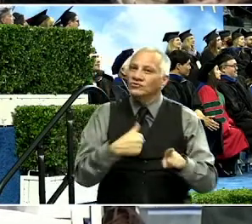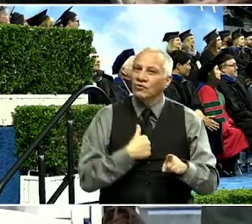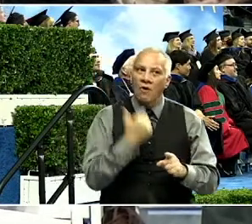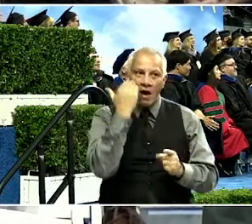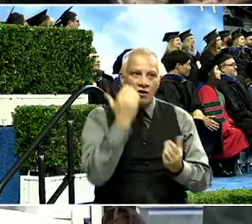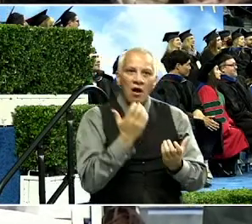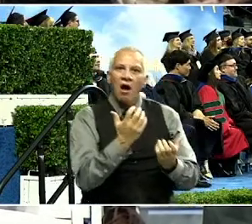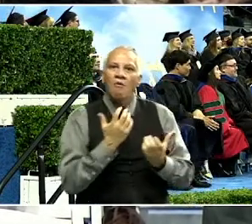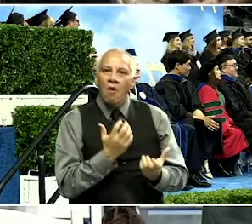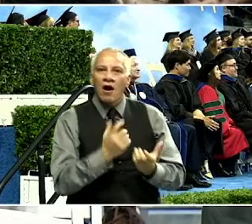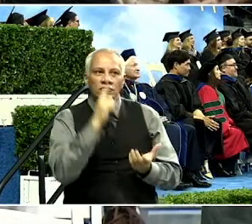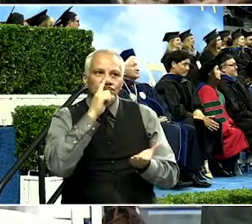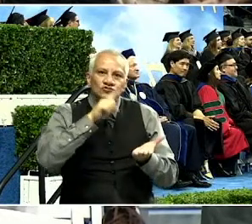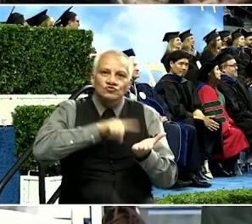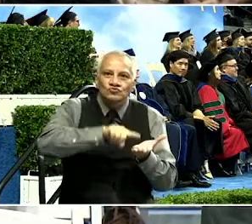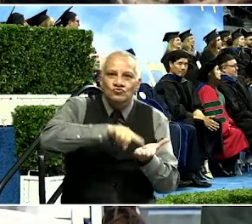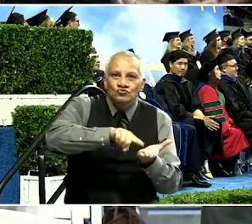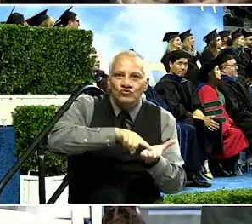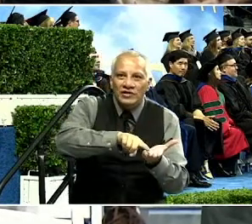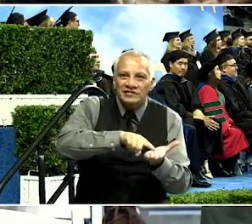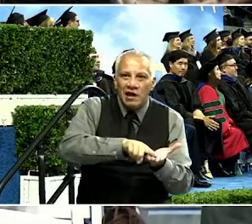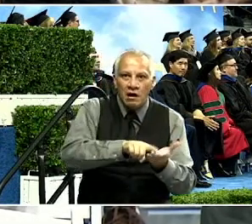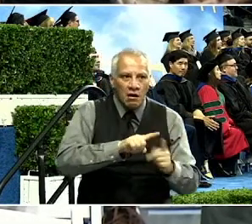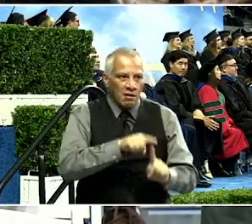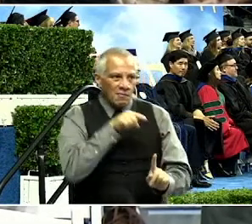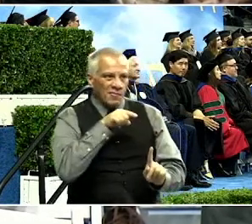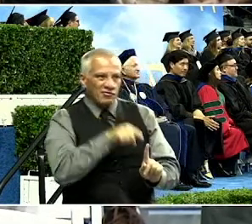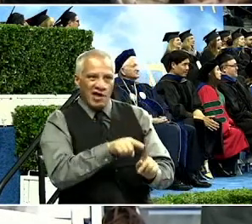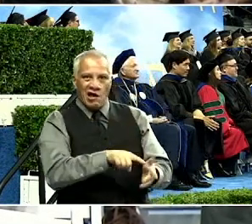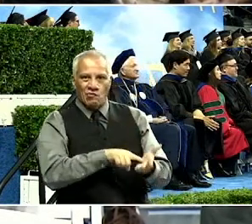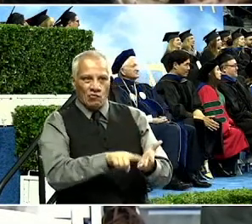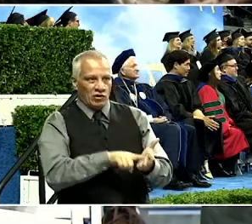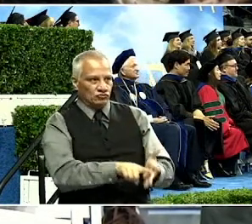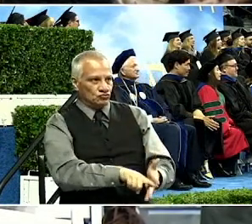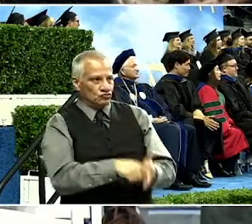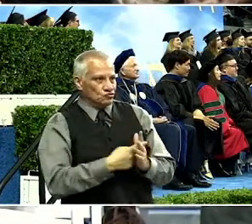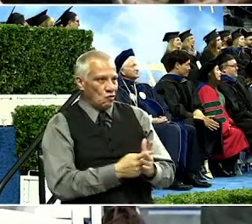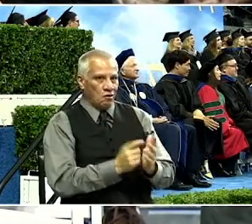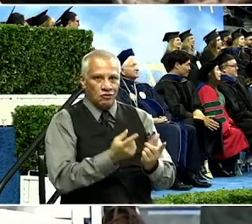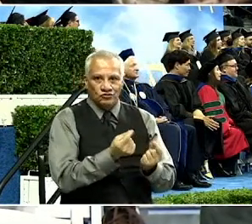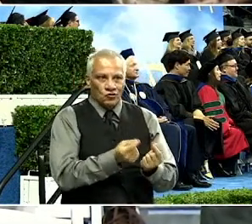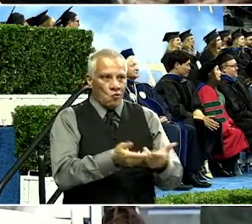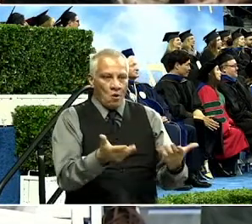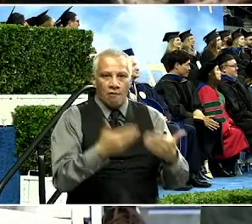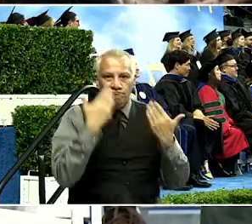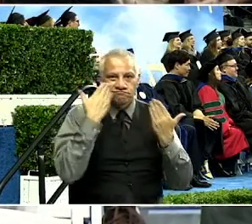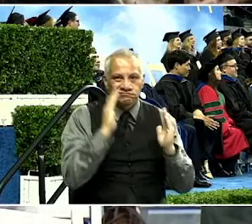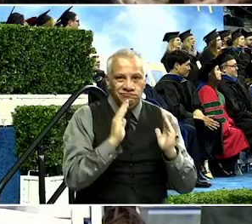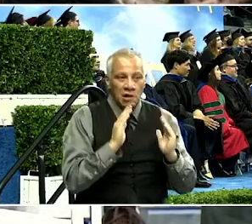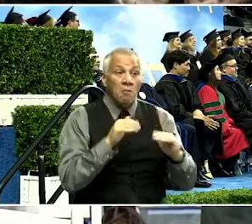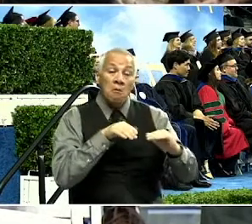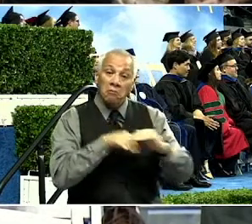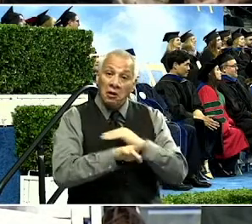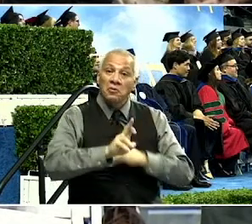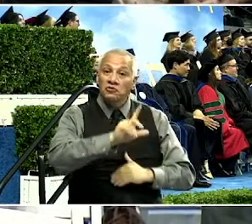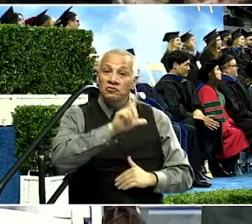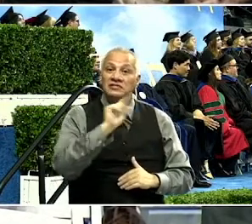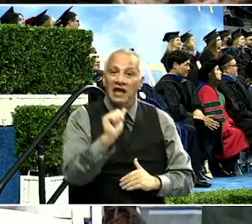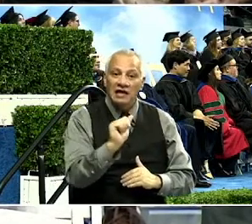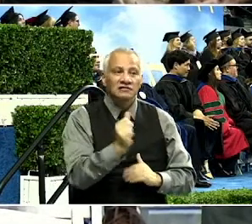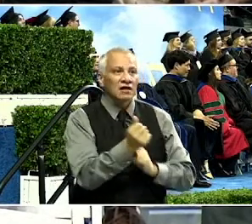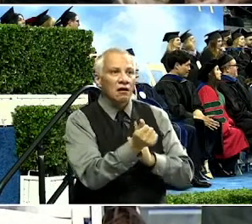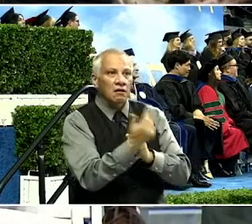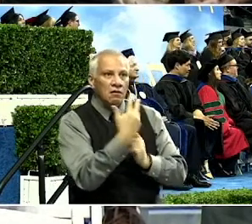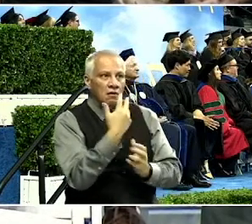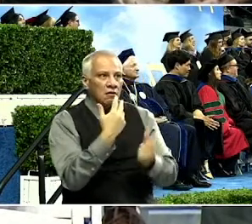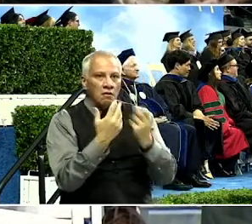to explore the world of research, but had no idea where to start. But the people here helped me achieve more than I knew was